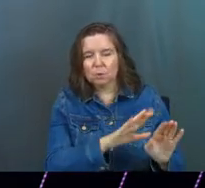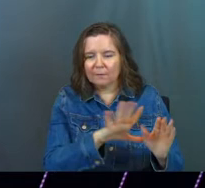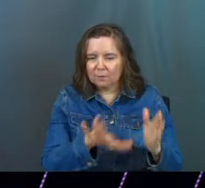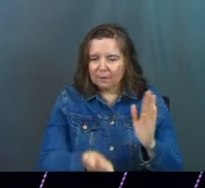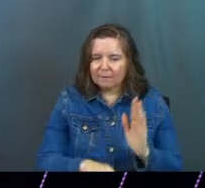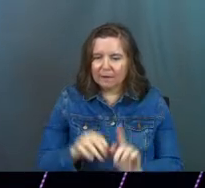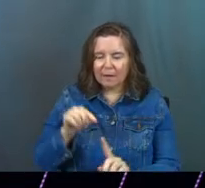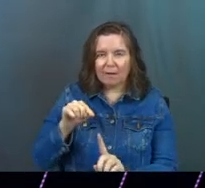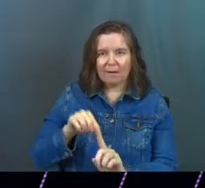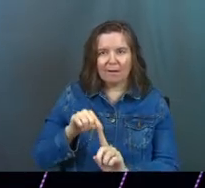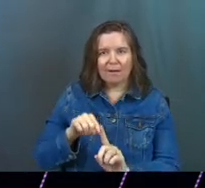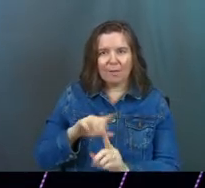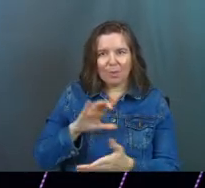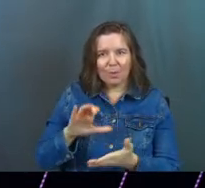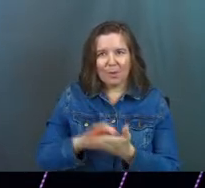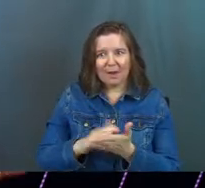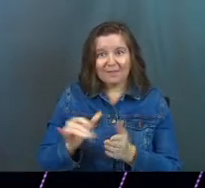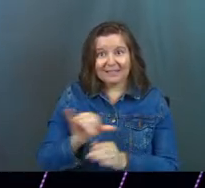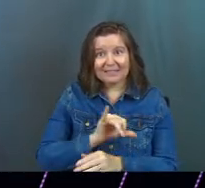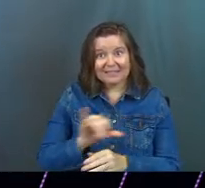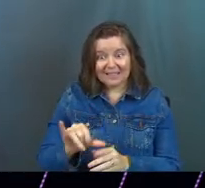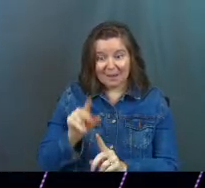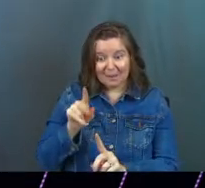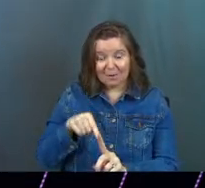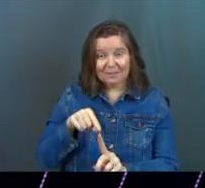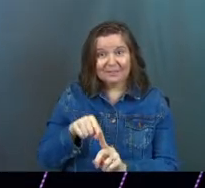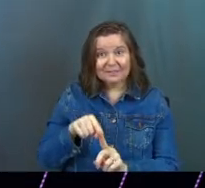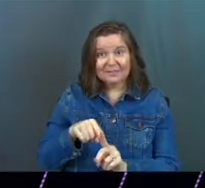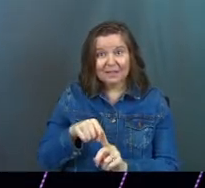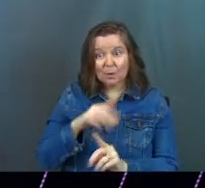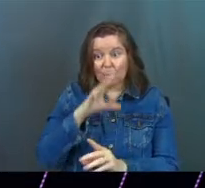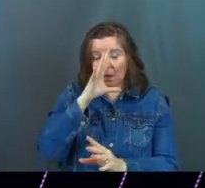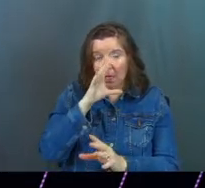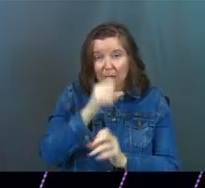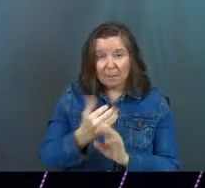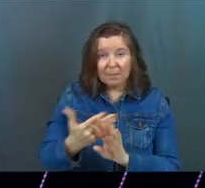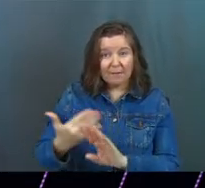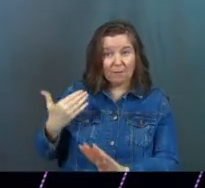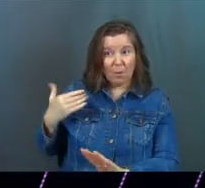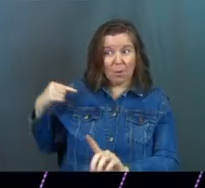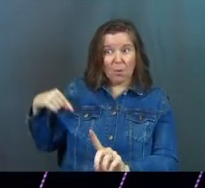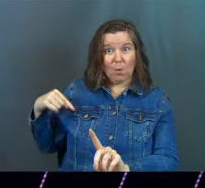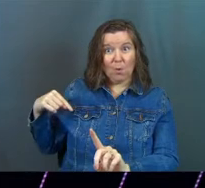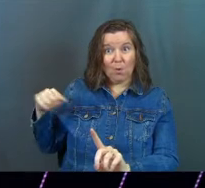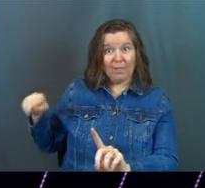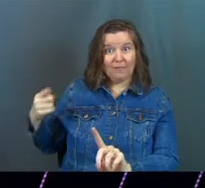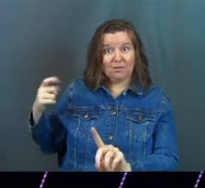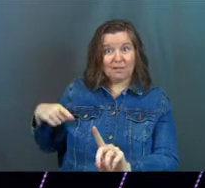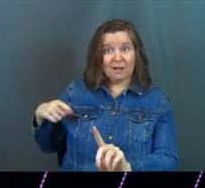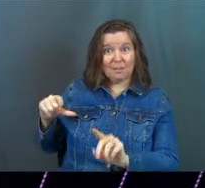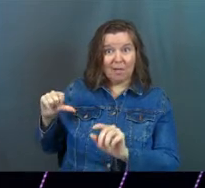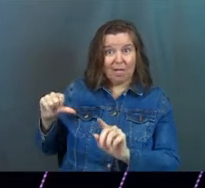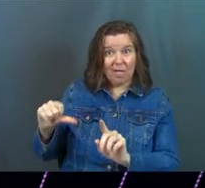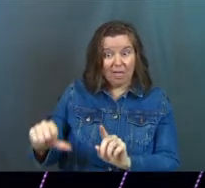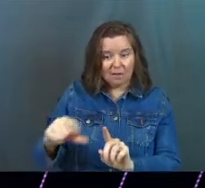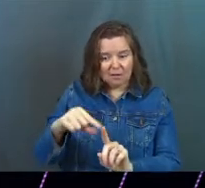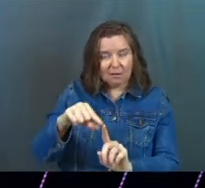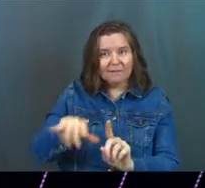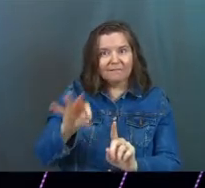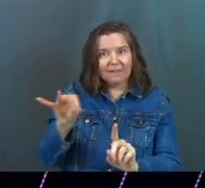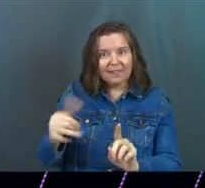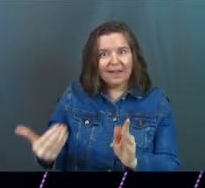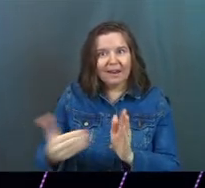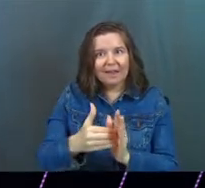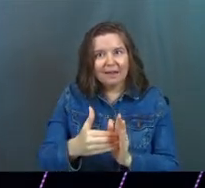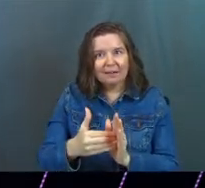got to find the being captivated place all over again. And that should last all